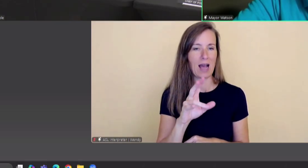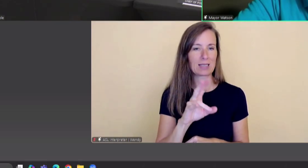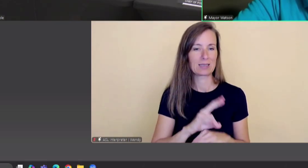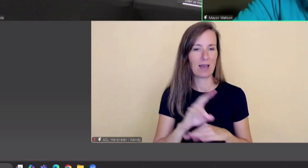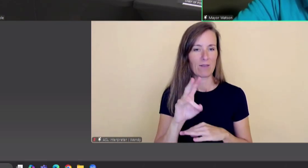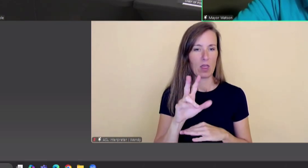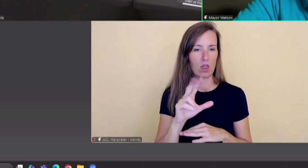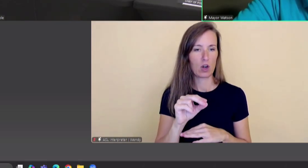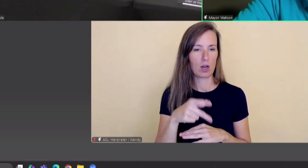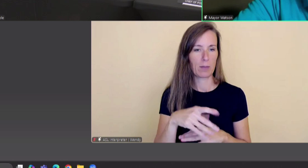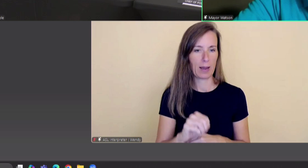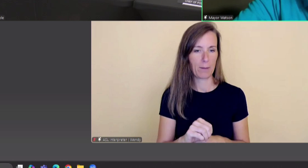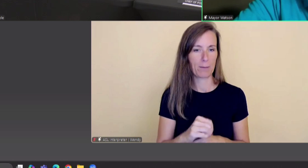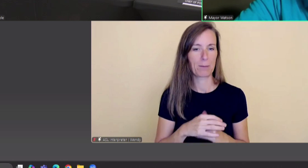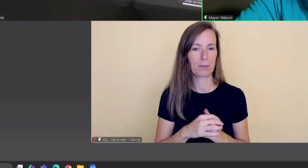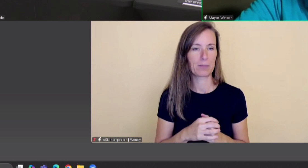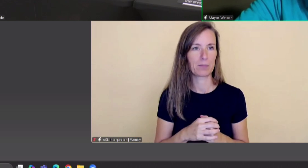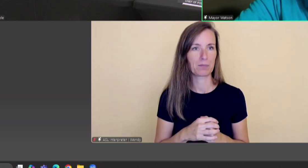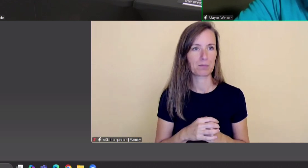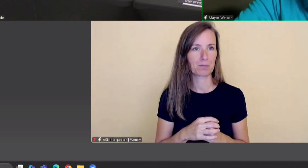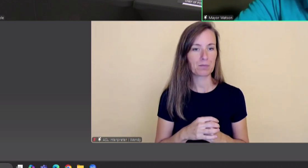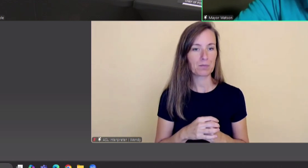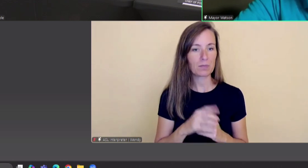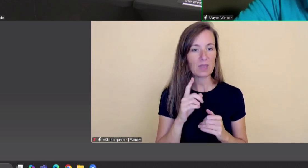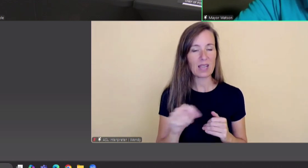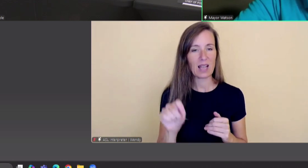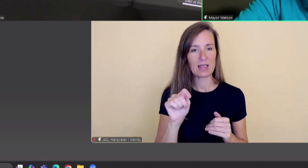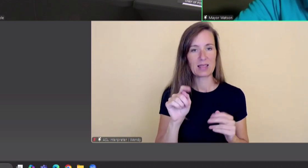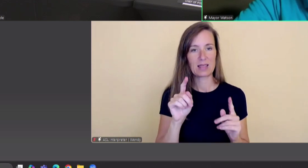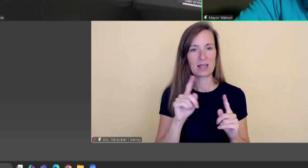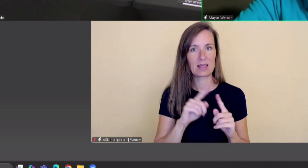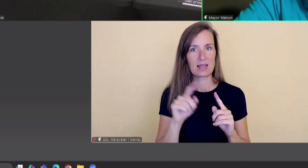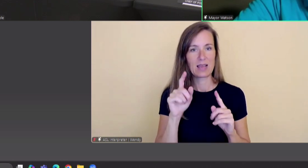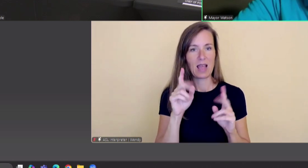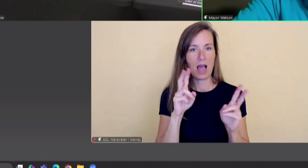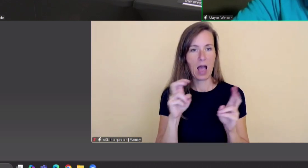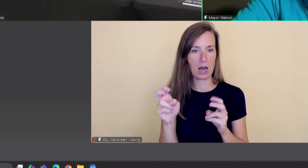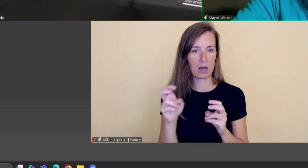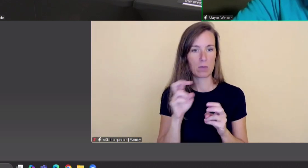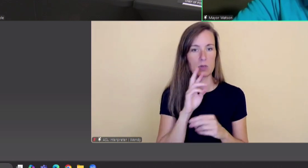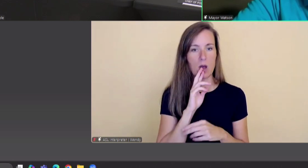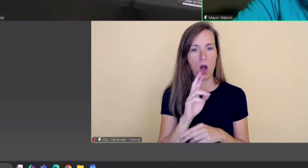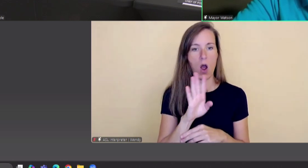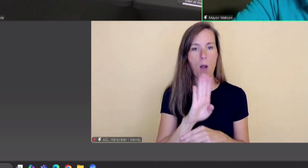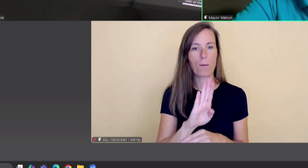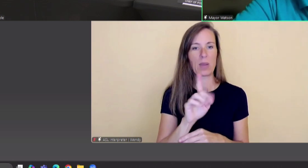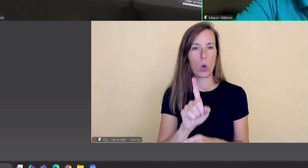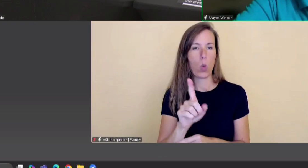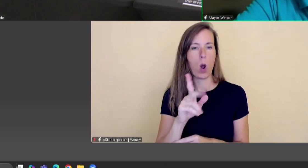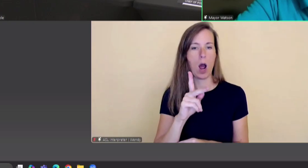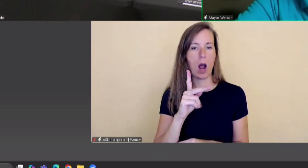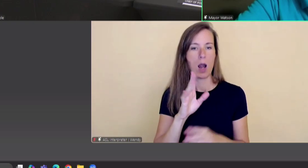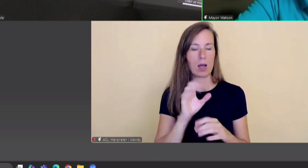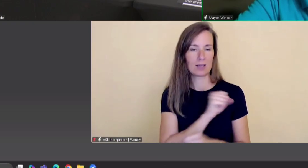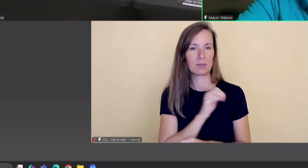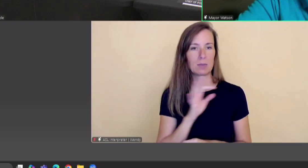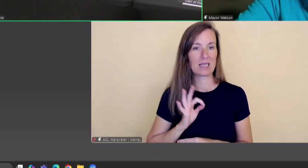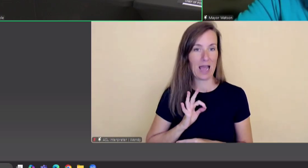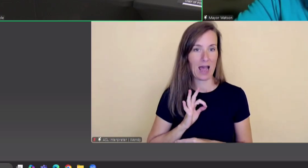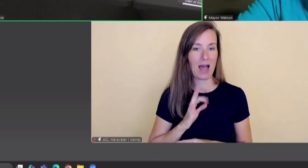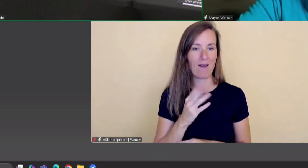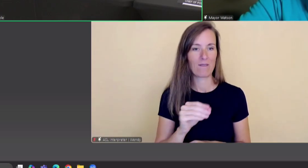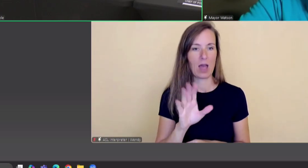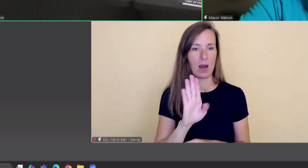items or the justifications would be B1 personnel and B7 legal advice. Will